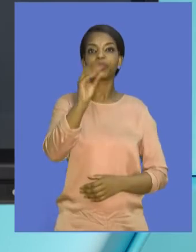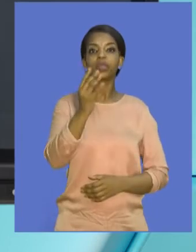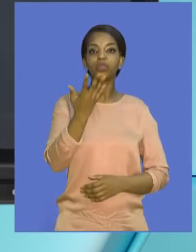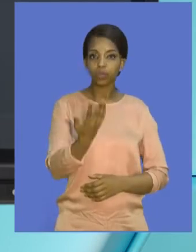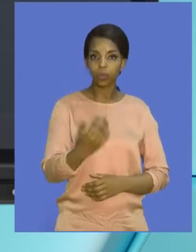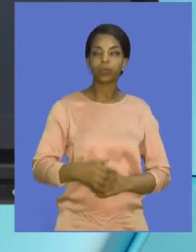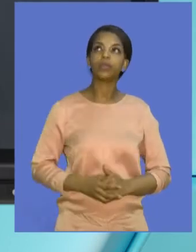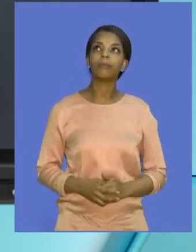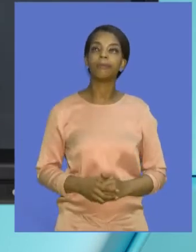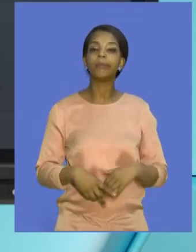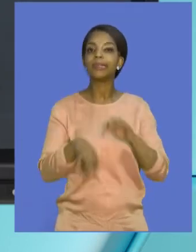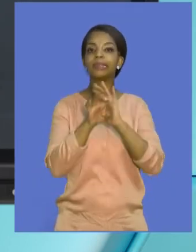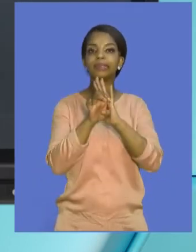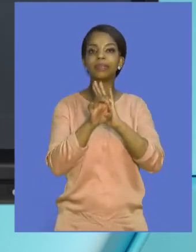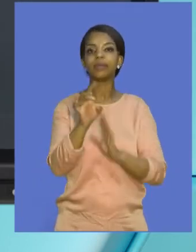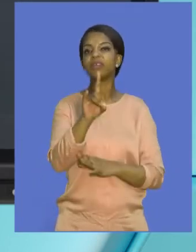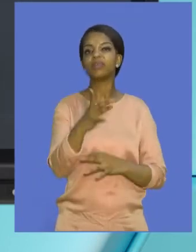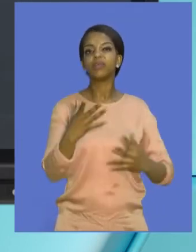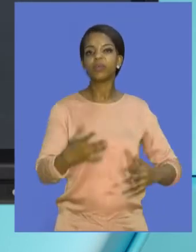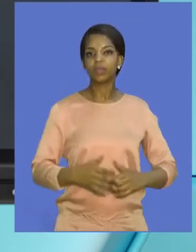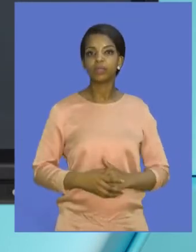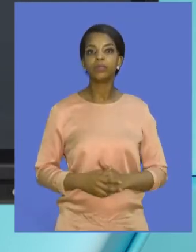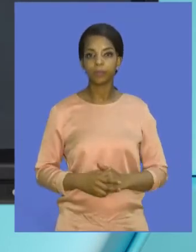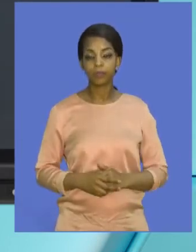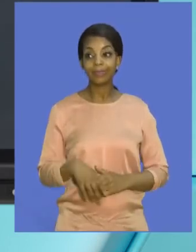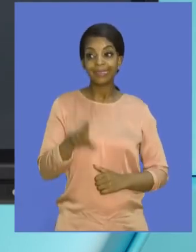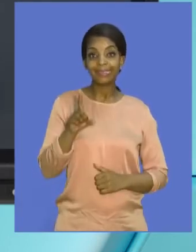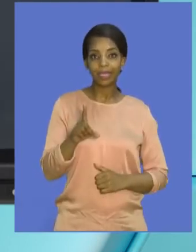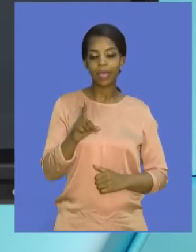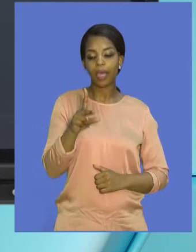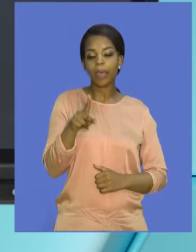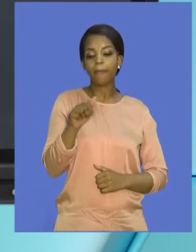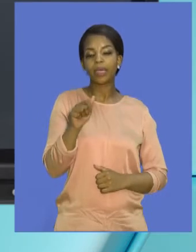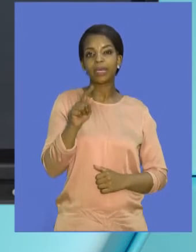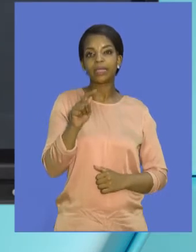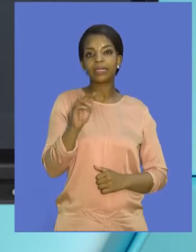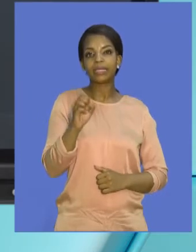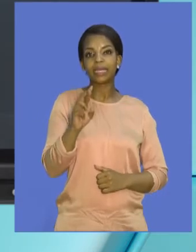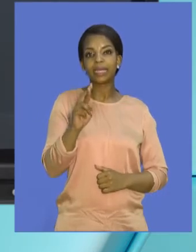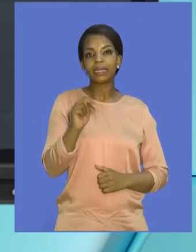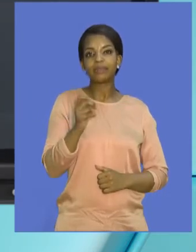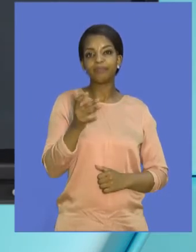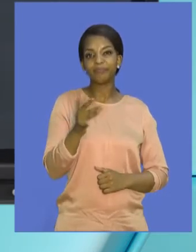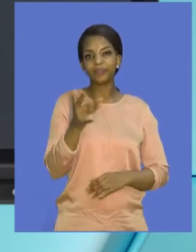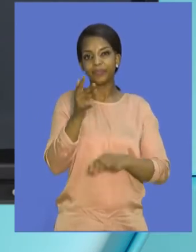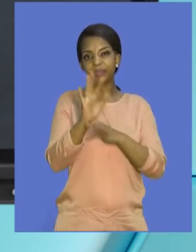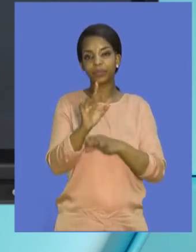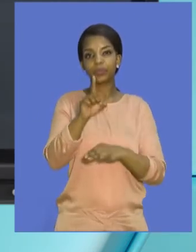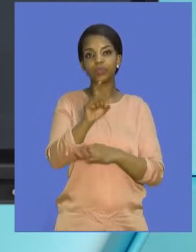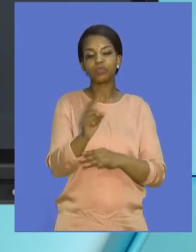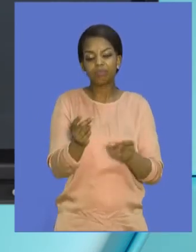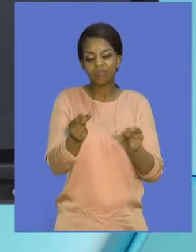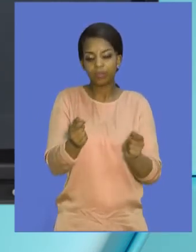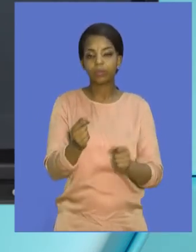example would be an arithmetic pattern, as you saw, which I will just show you a quick example of what an arithmetic